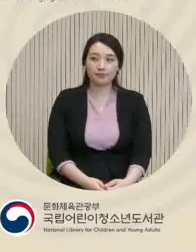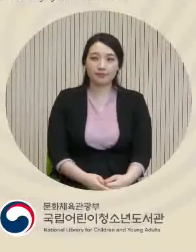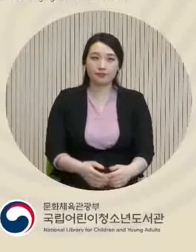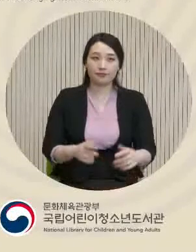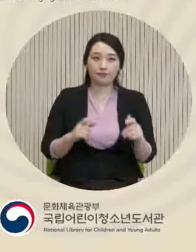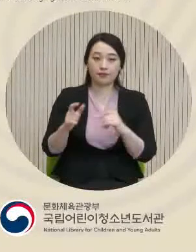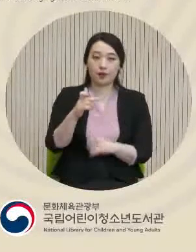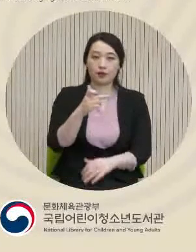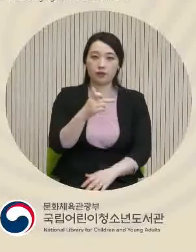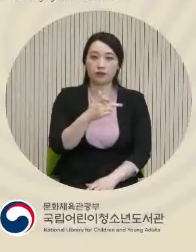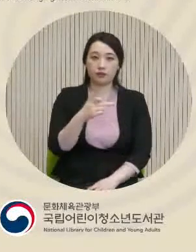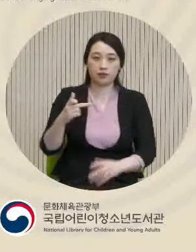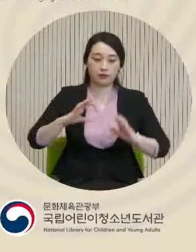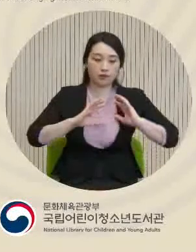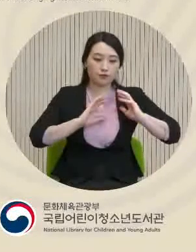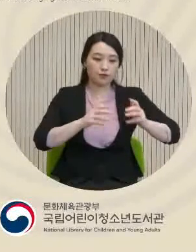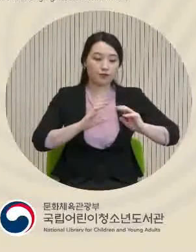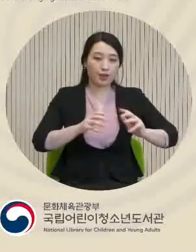And also,